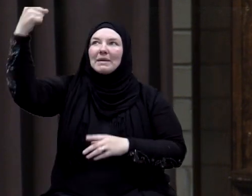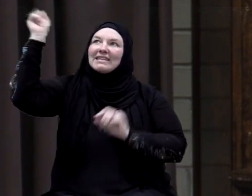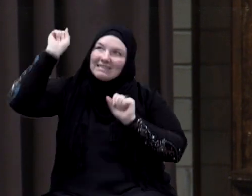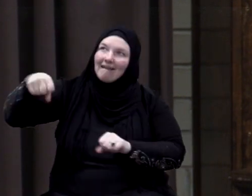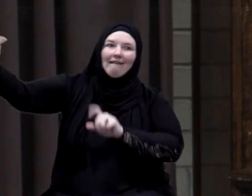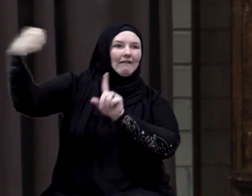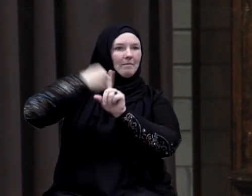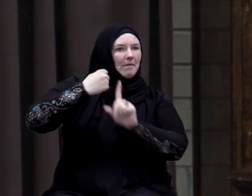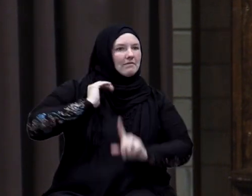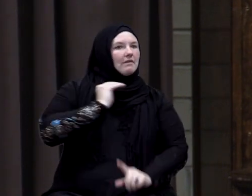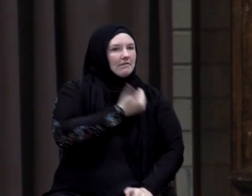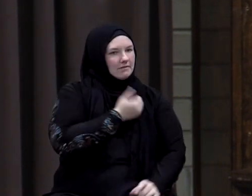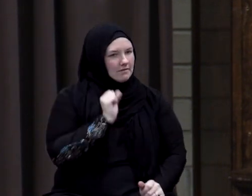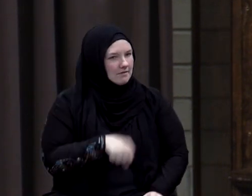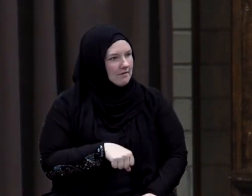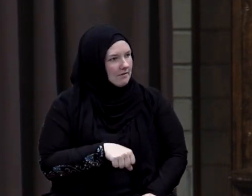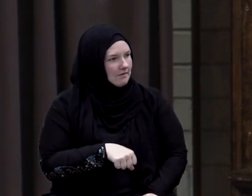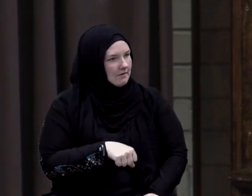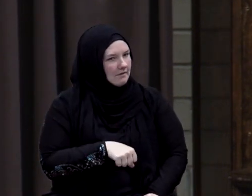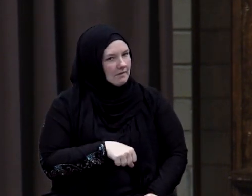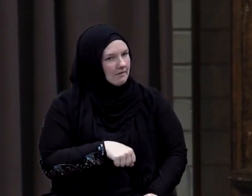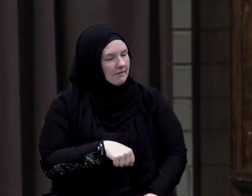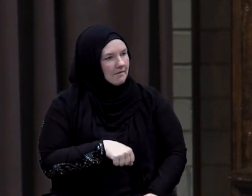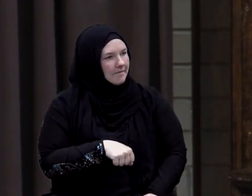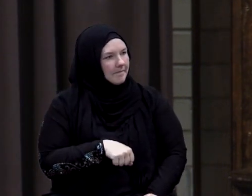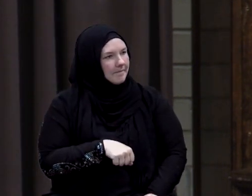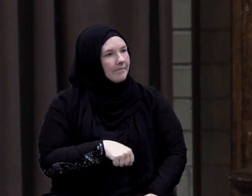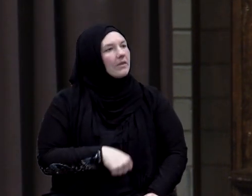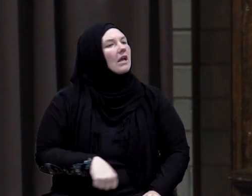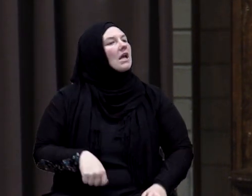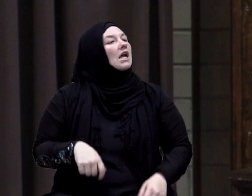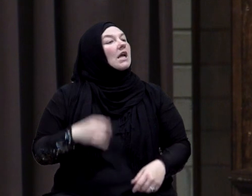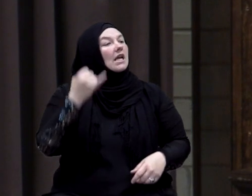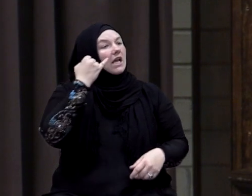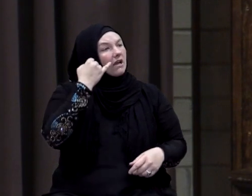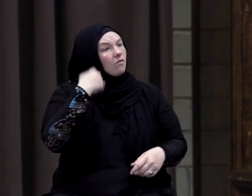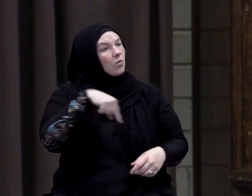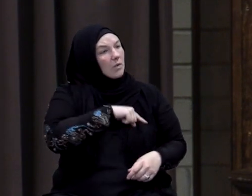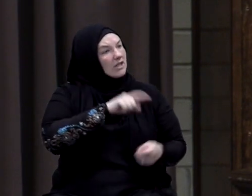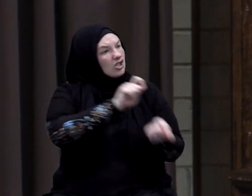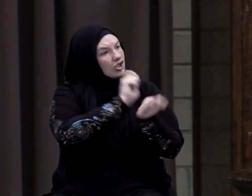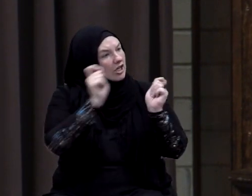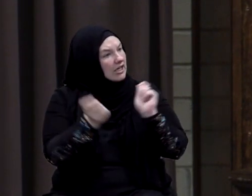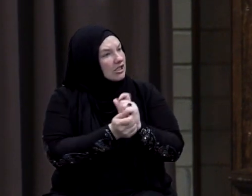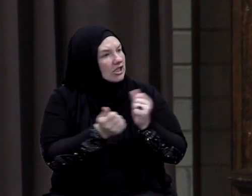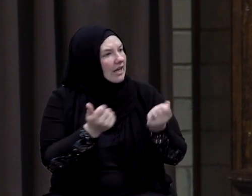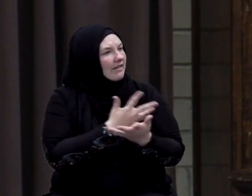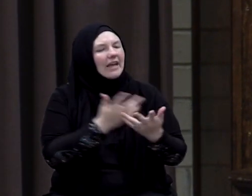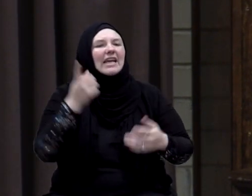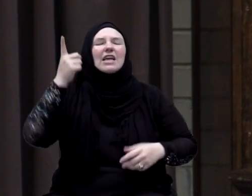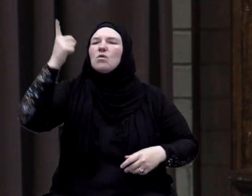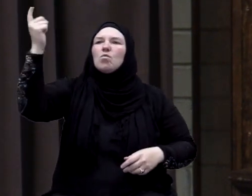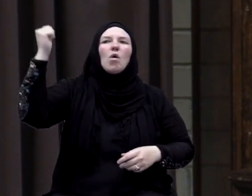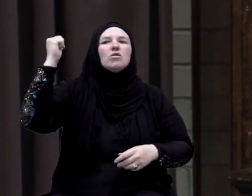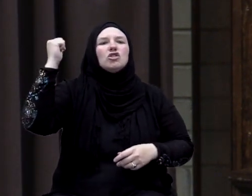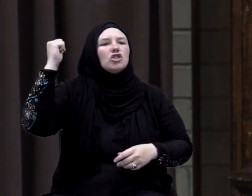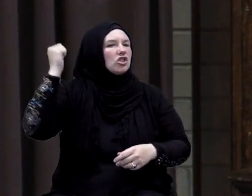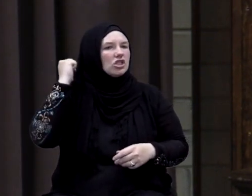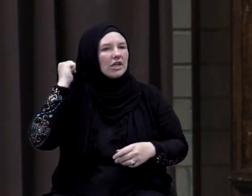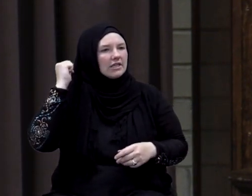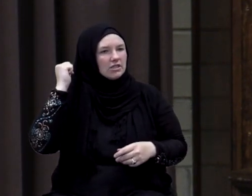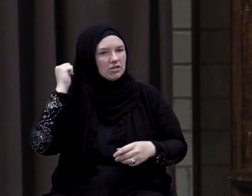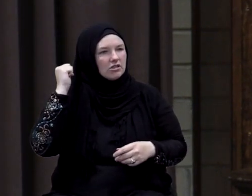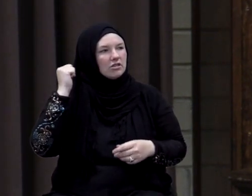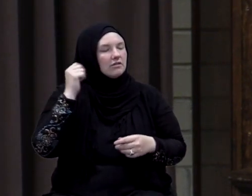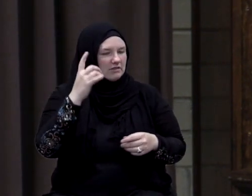more, it wouldn't decrease my ownership, my kingdom, more than a needle that is dipped